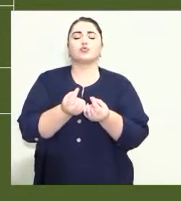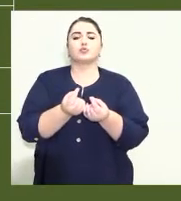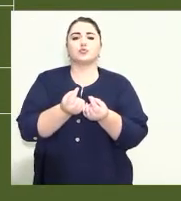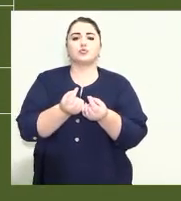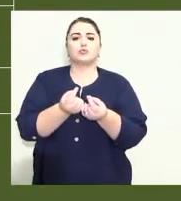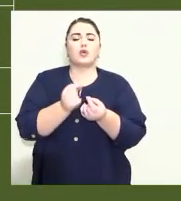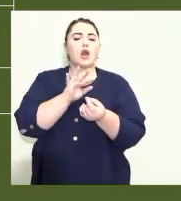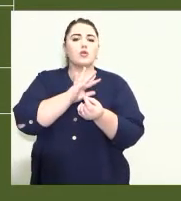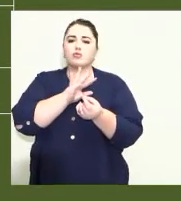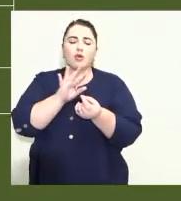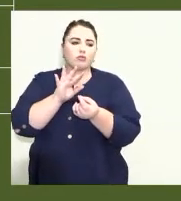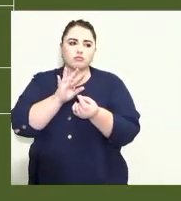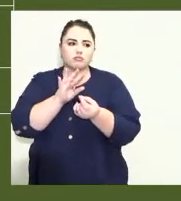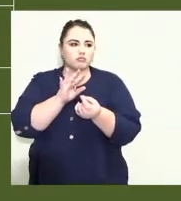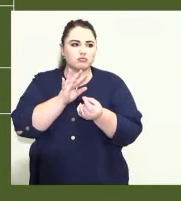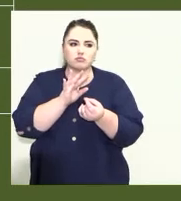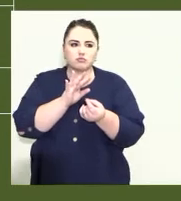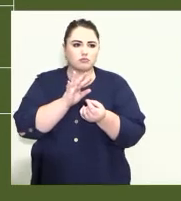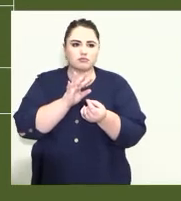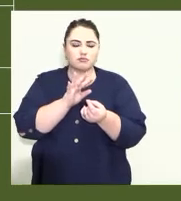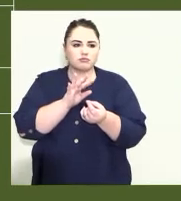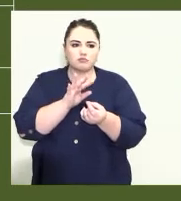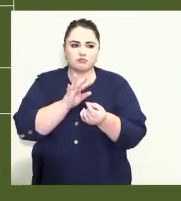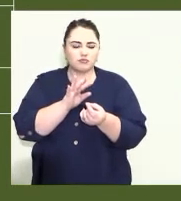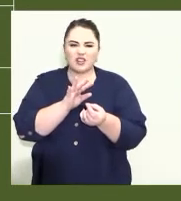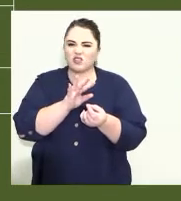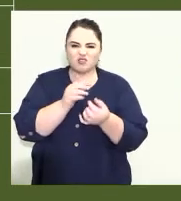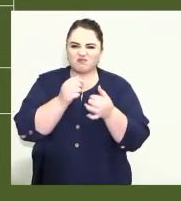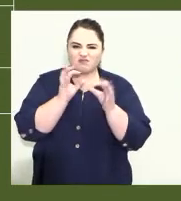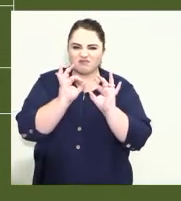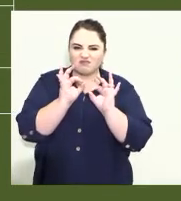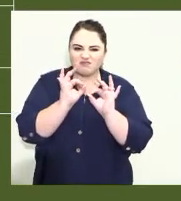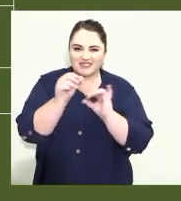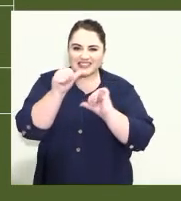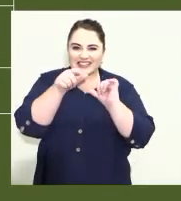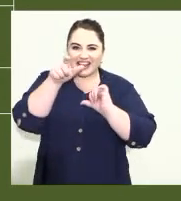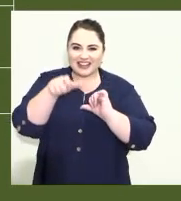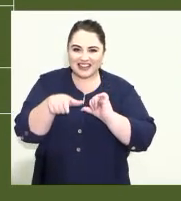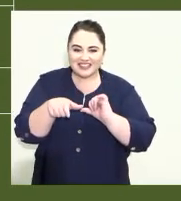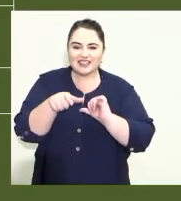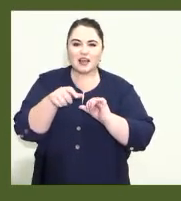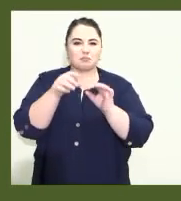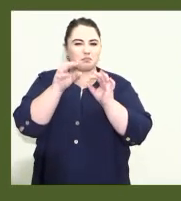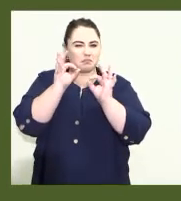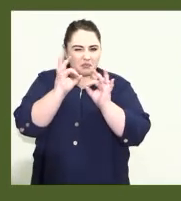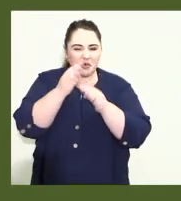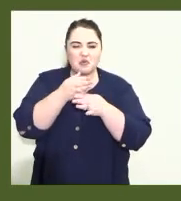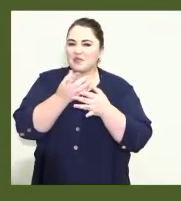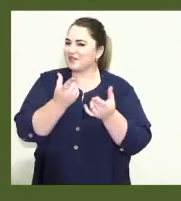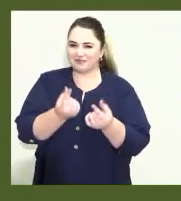they do not fulfill, they don't become proper scientists